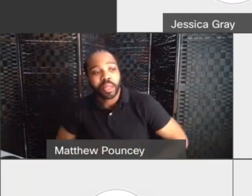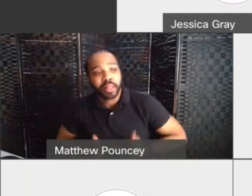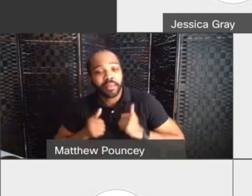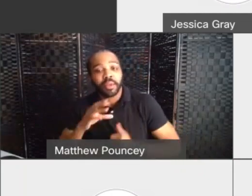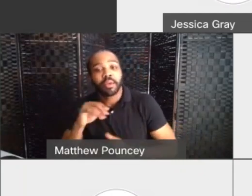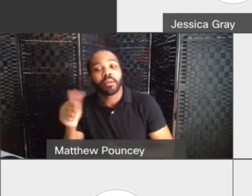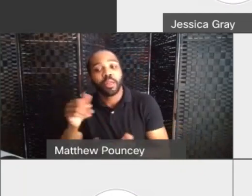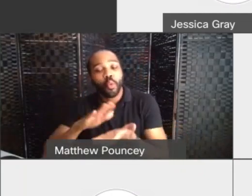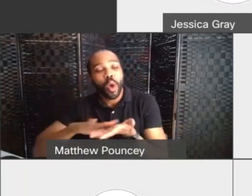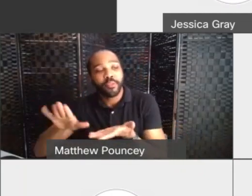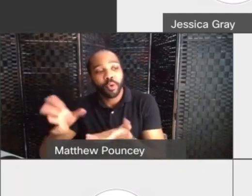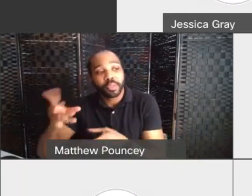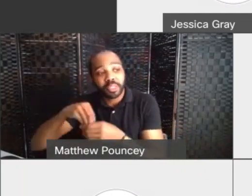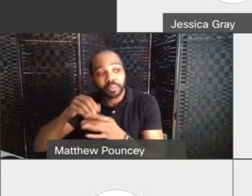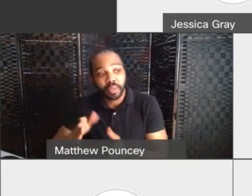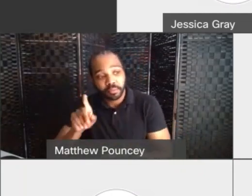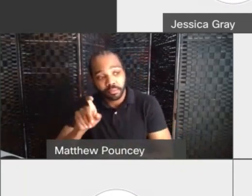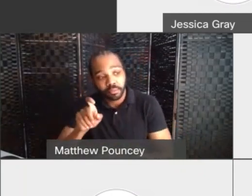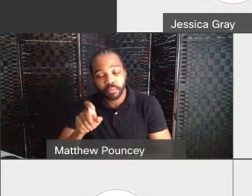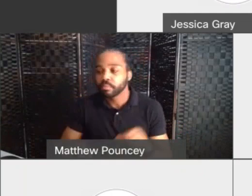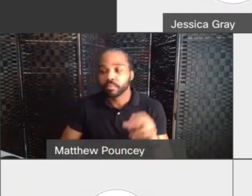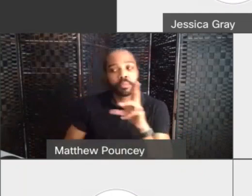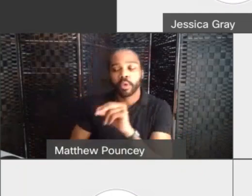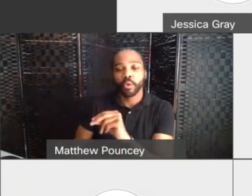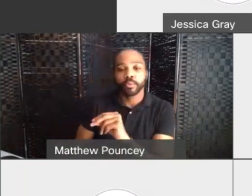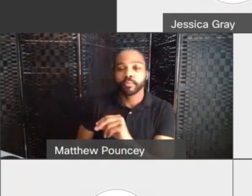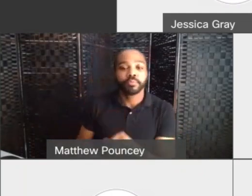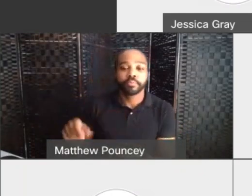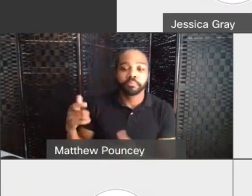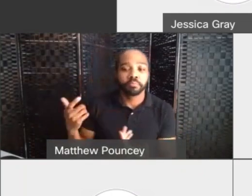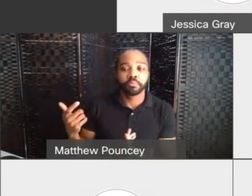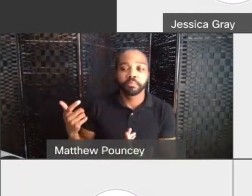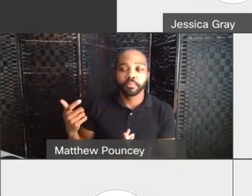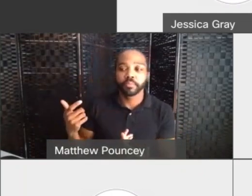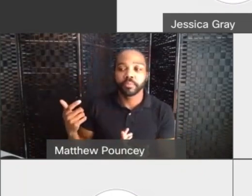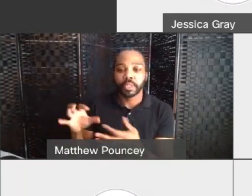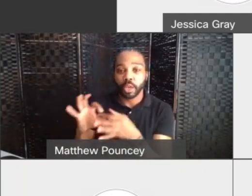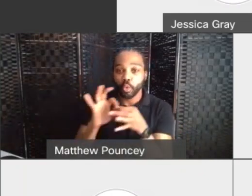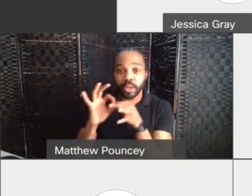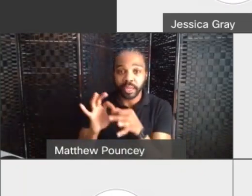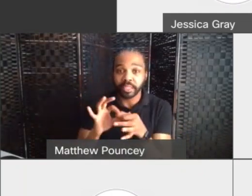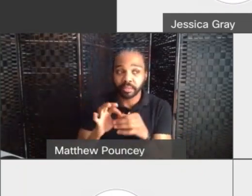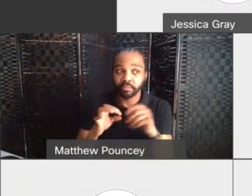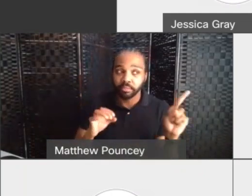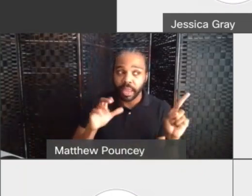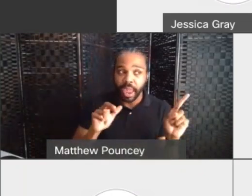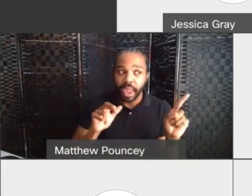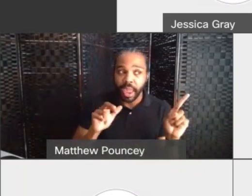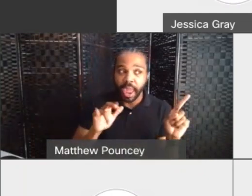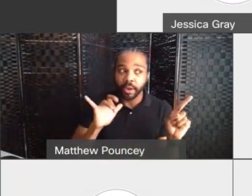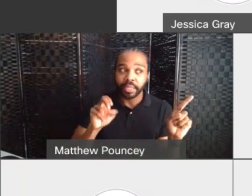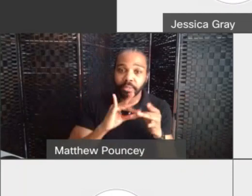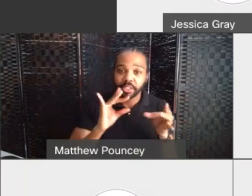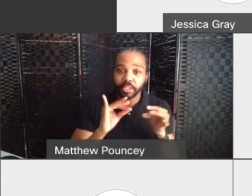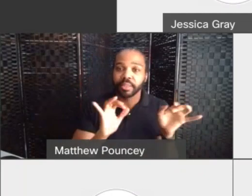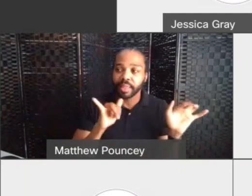participants? No, the vaccination, the coordination that Karen was referring to was